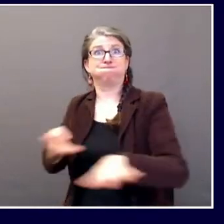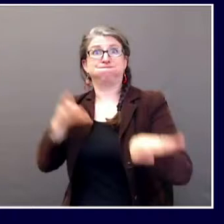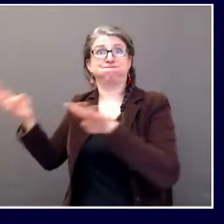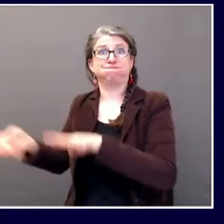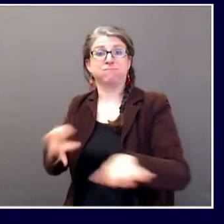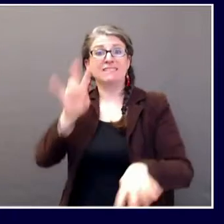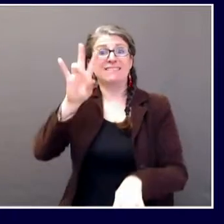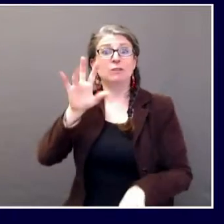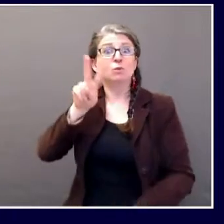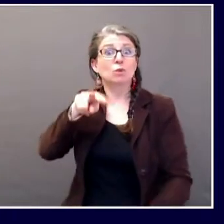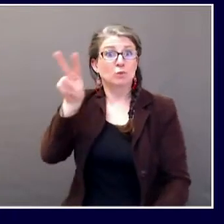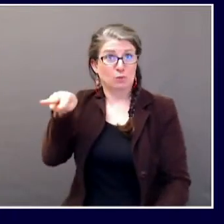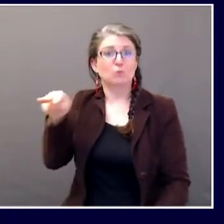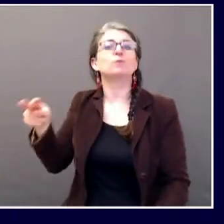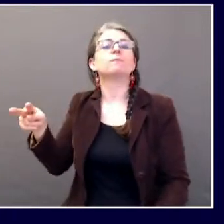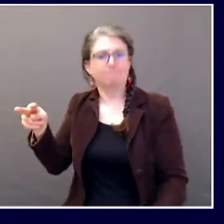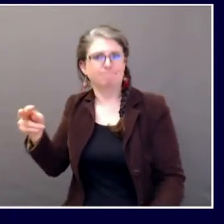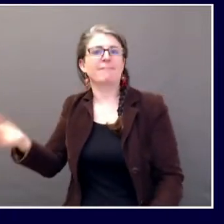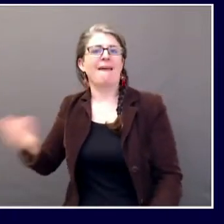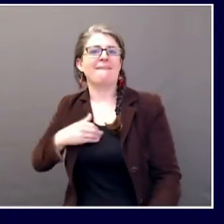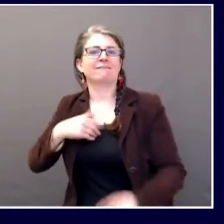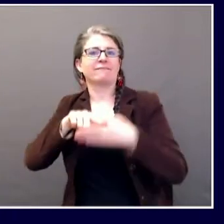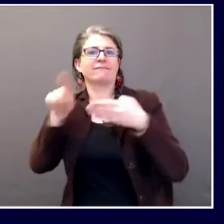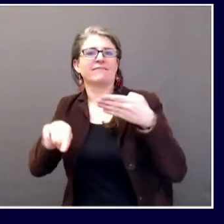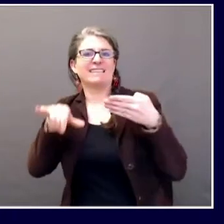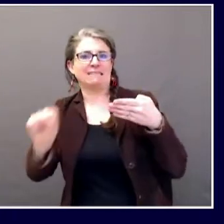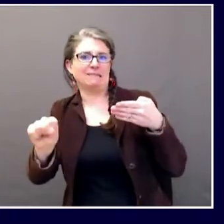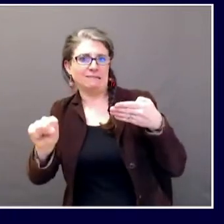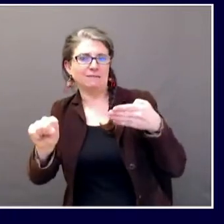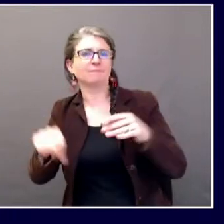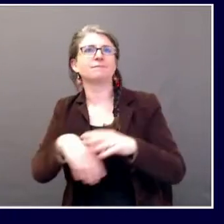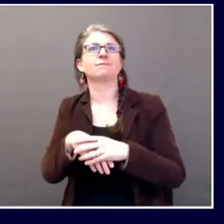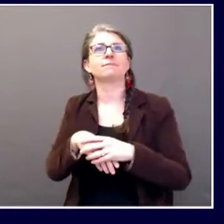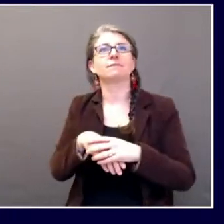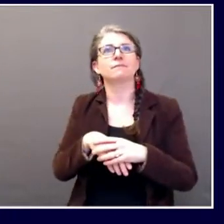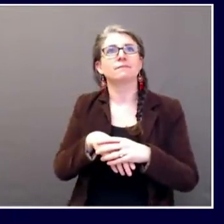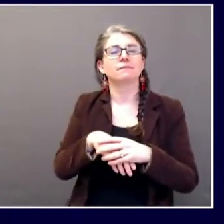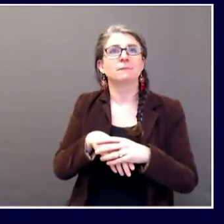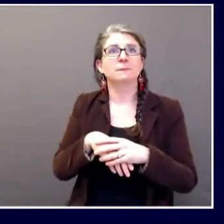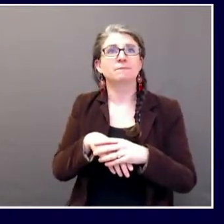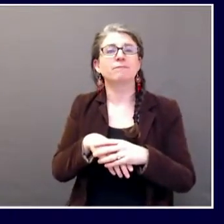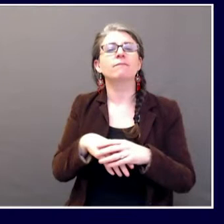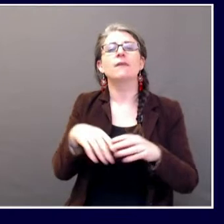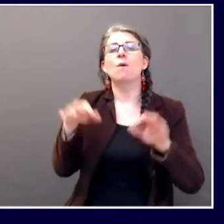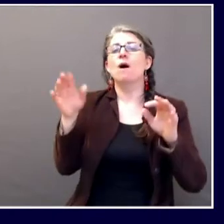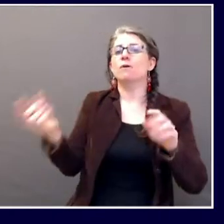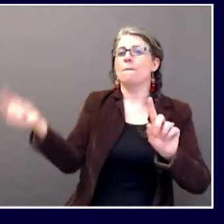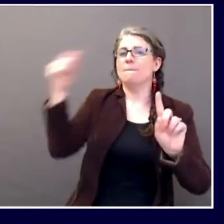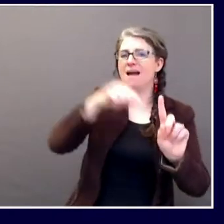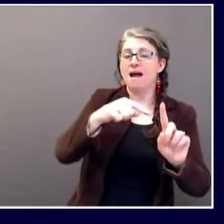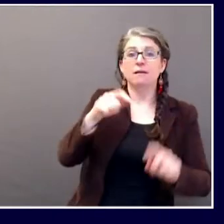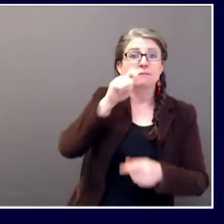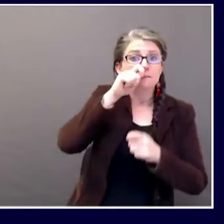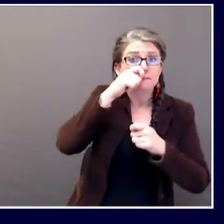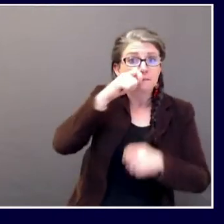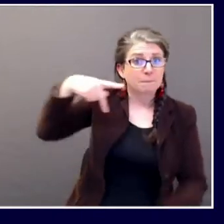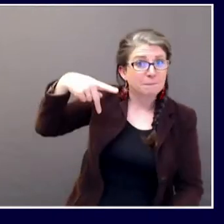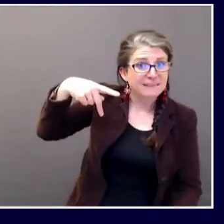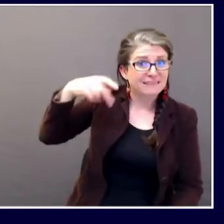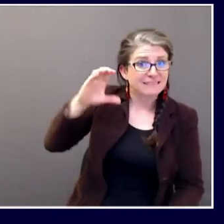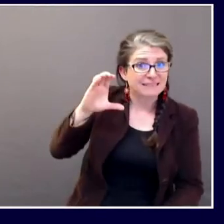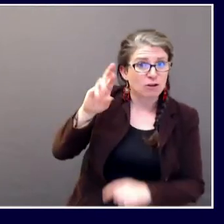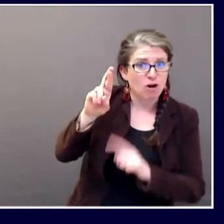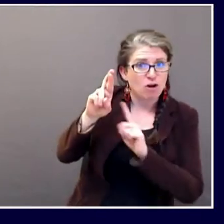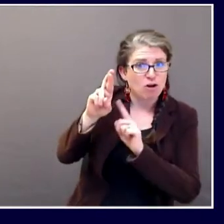one click, just looking at PCR tests, the total number of PCR tests reported to